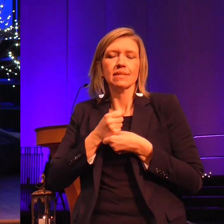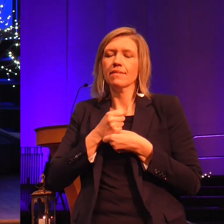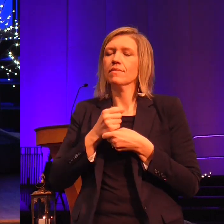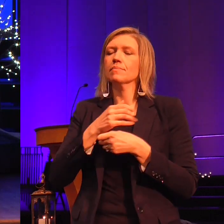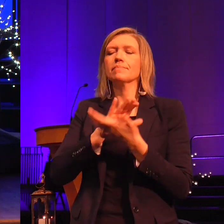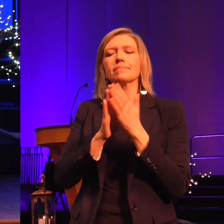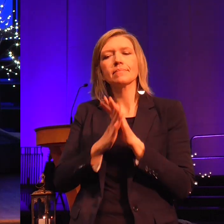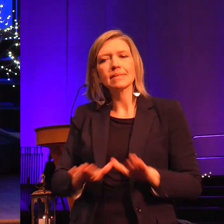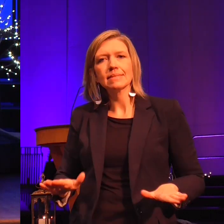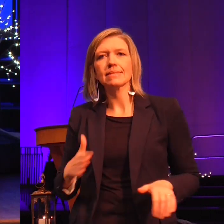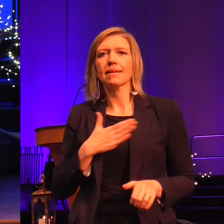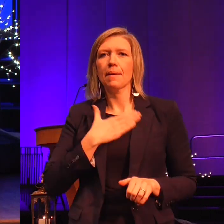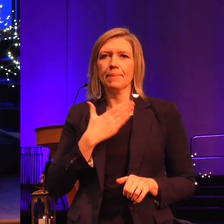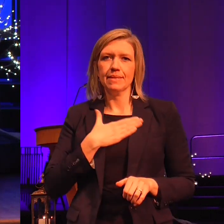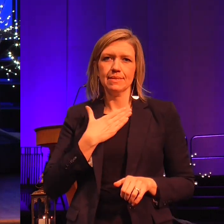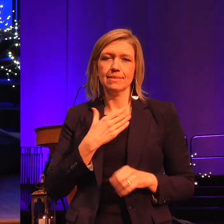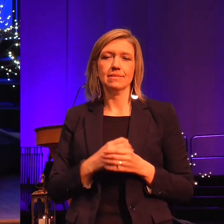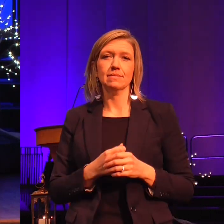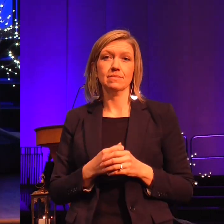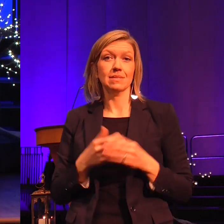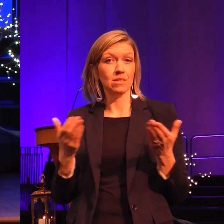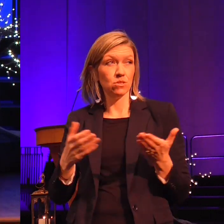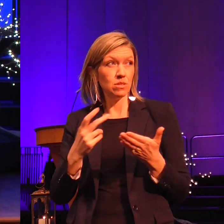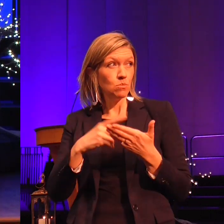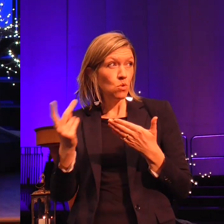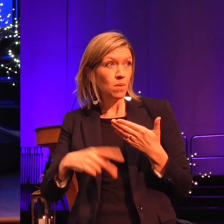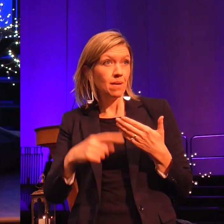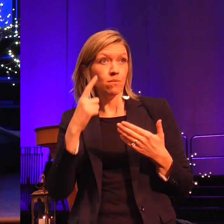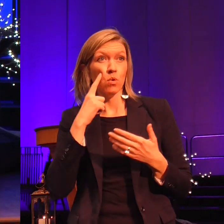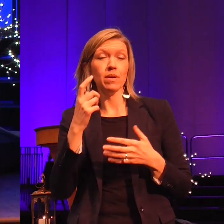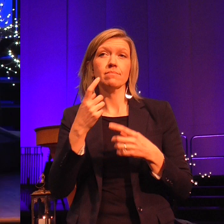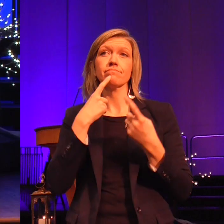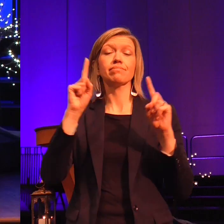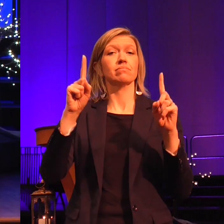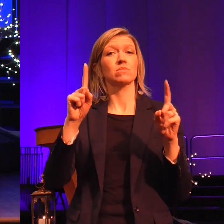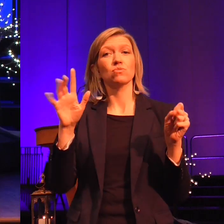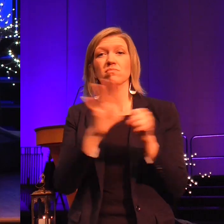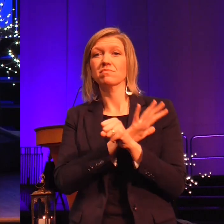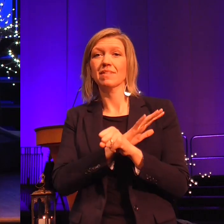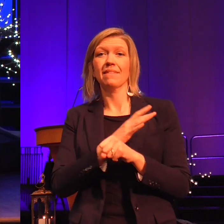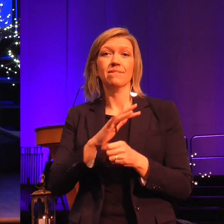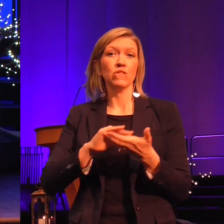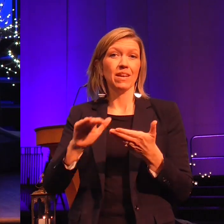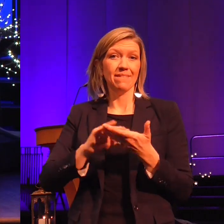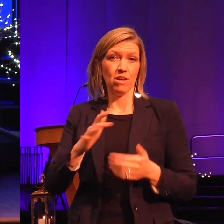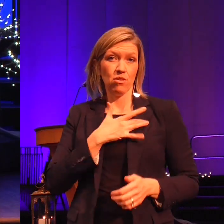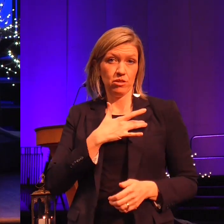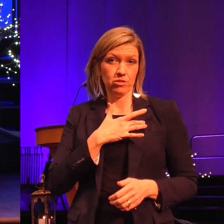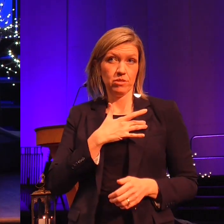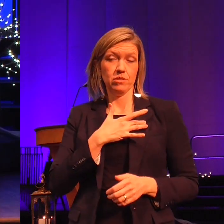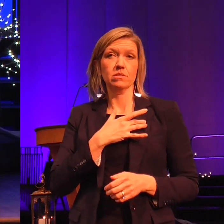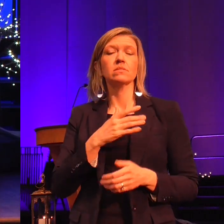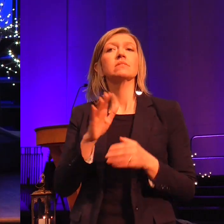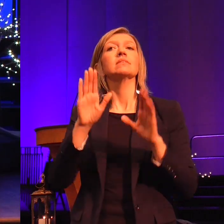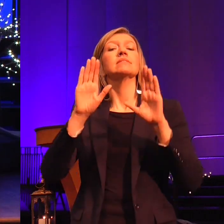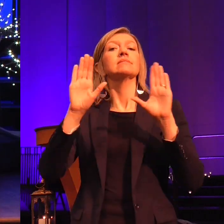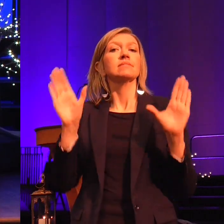happiness. And here is the program for achieving a truly forgiving heart. Sundays, forgive